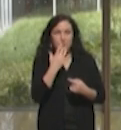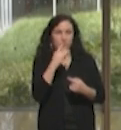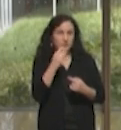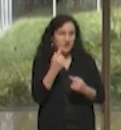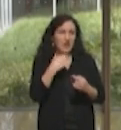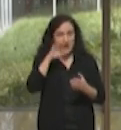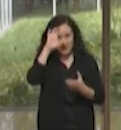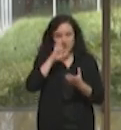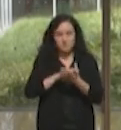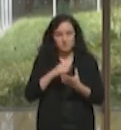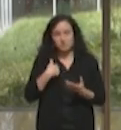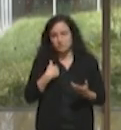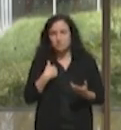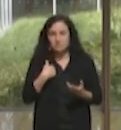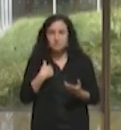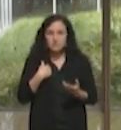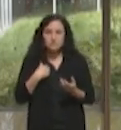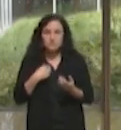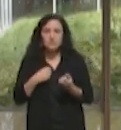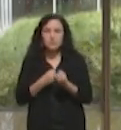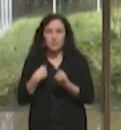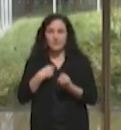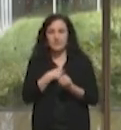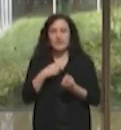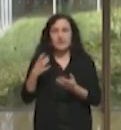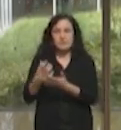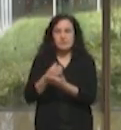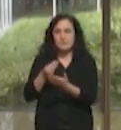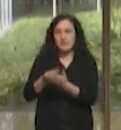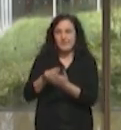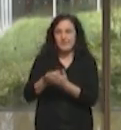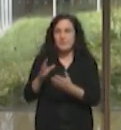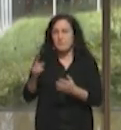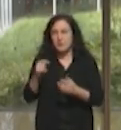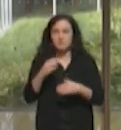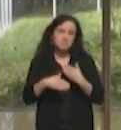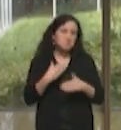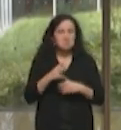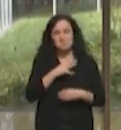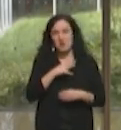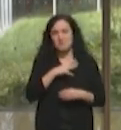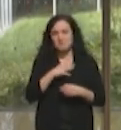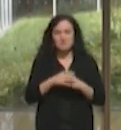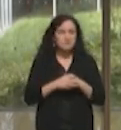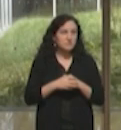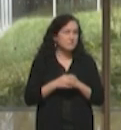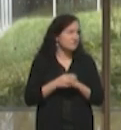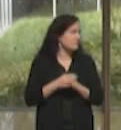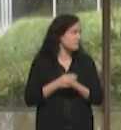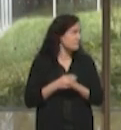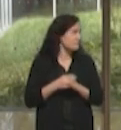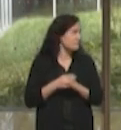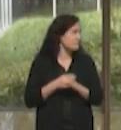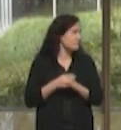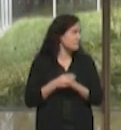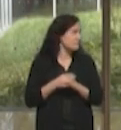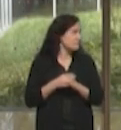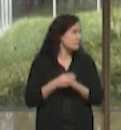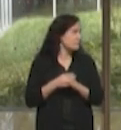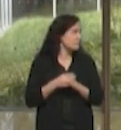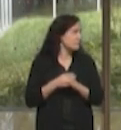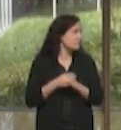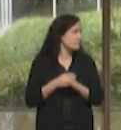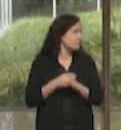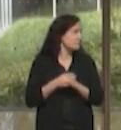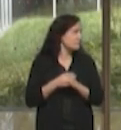who had a husband. Now, he wasn't making a lot of money at the time, but we were doing okay. I'll tell you right now, I could